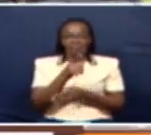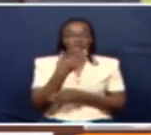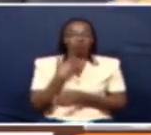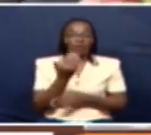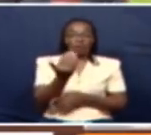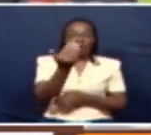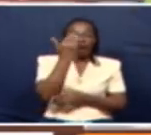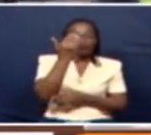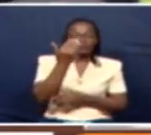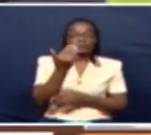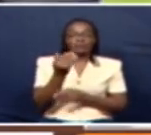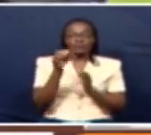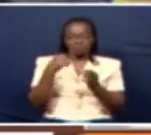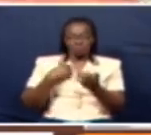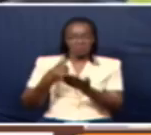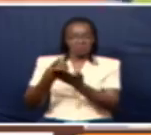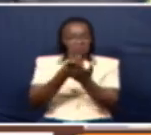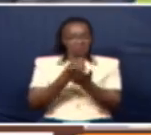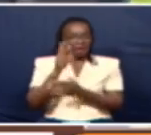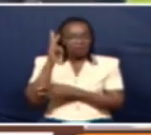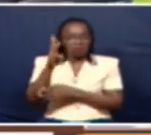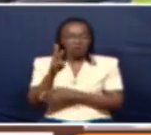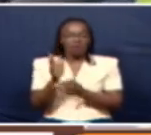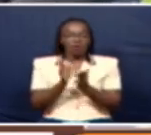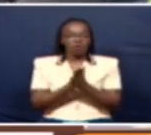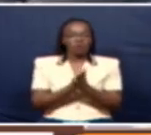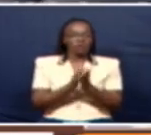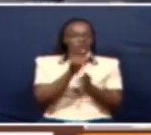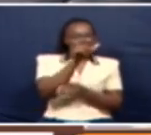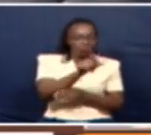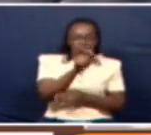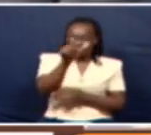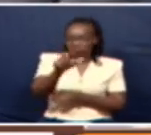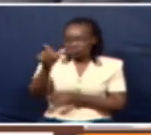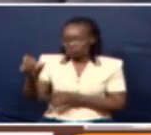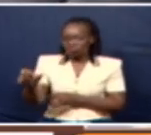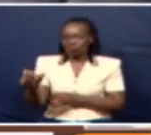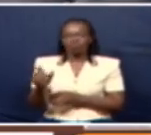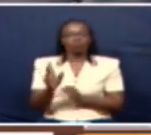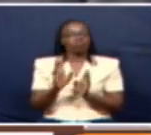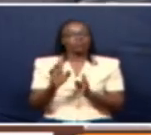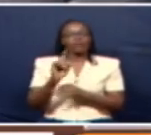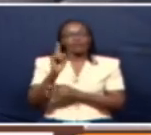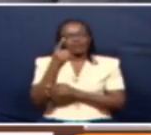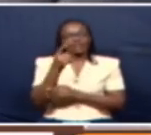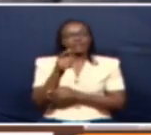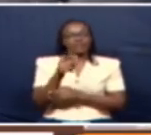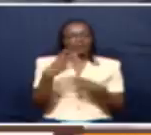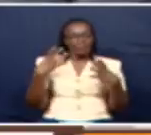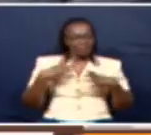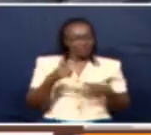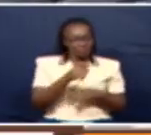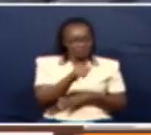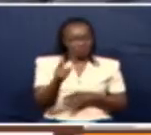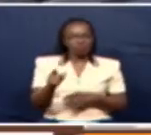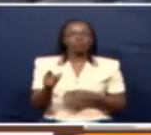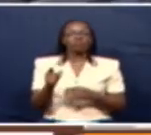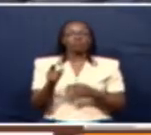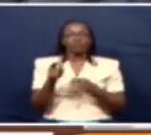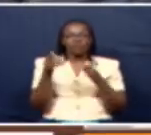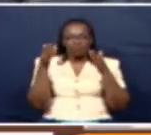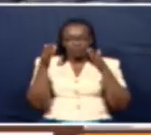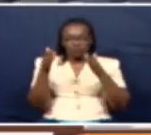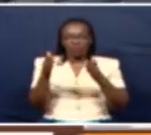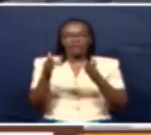to engage in dialogue with so and so and so and so, let them first and foremost exhaust their constitutionally laid